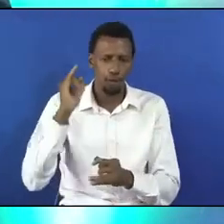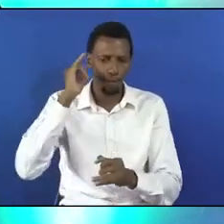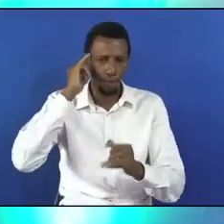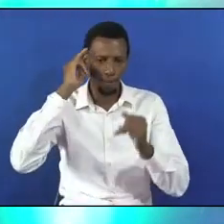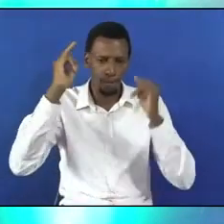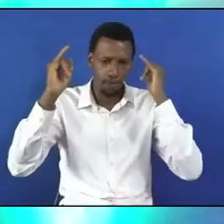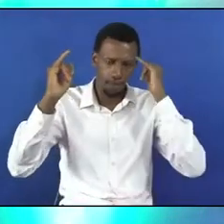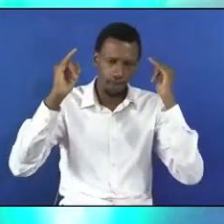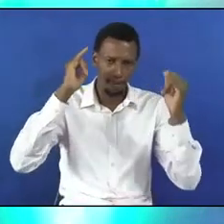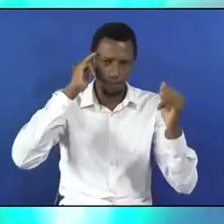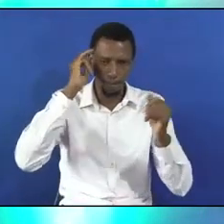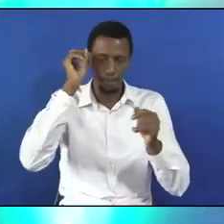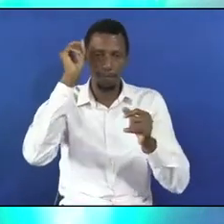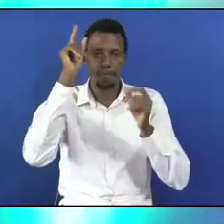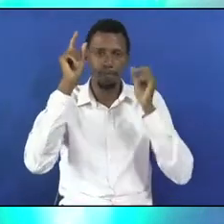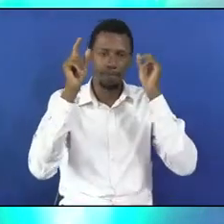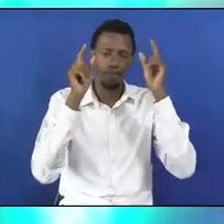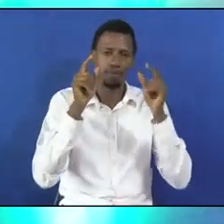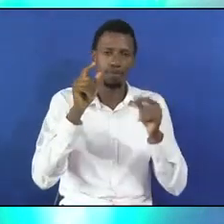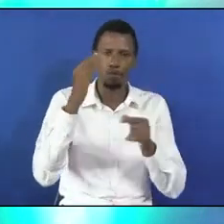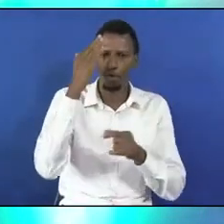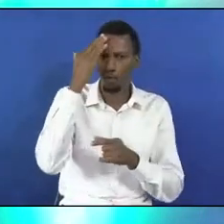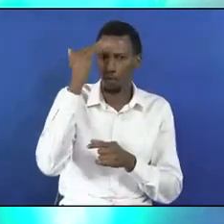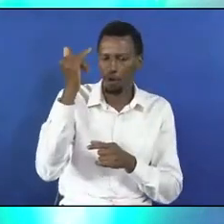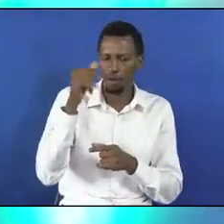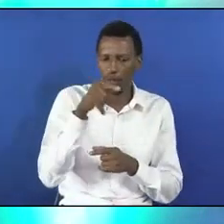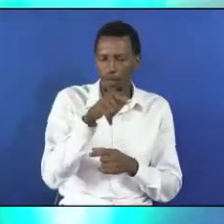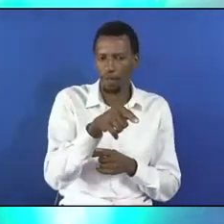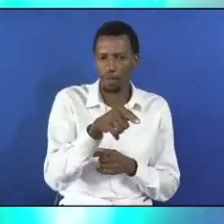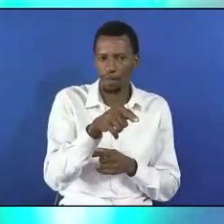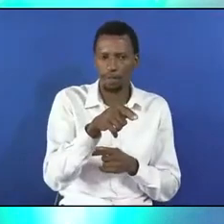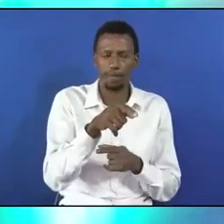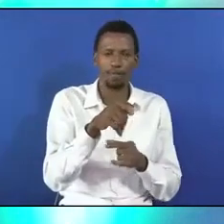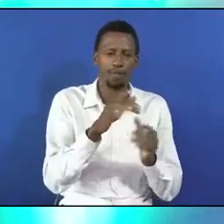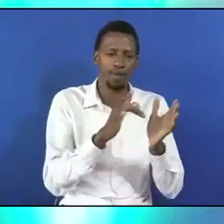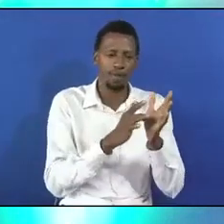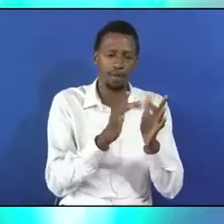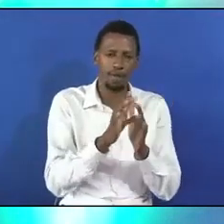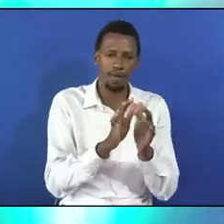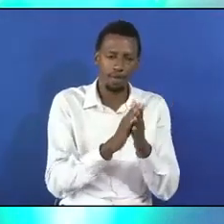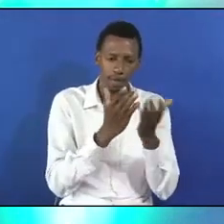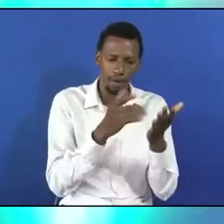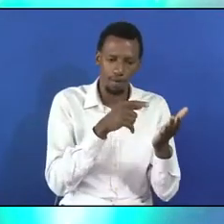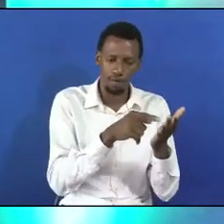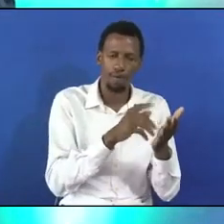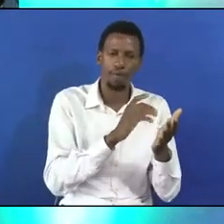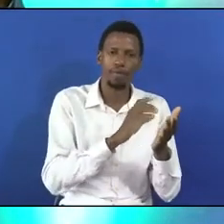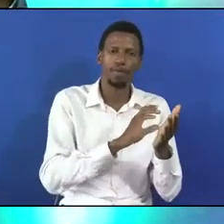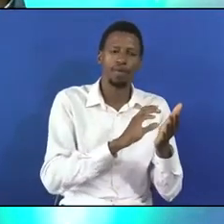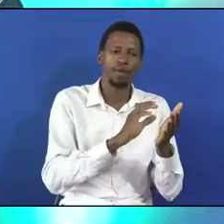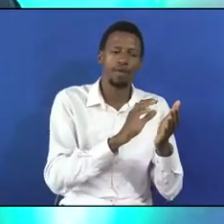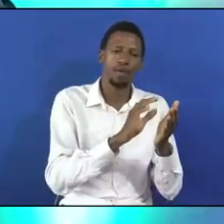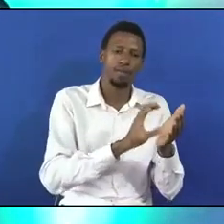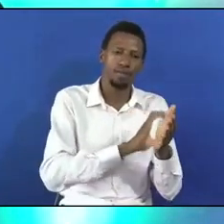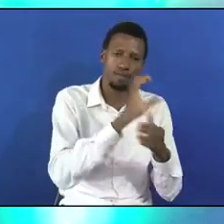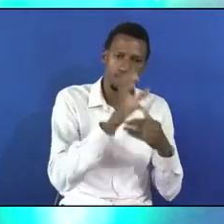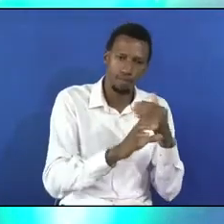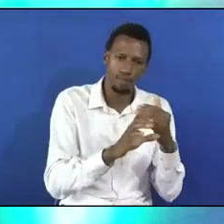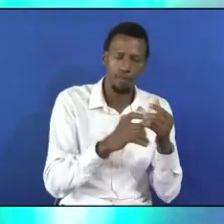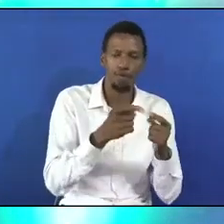Because as I usually say, that the Bible is the curriculum vitae of God, and God